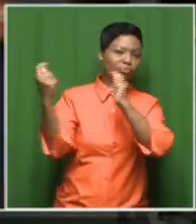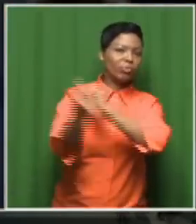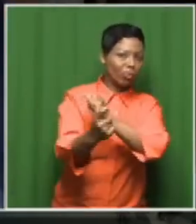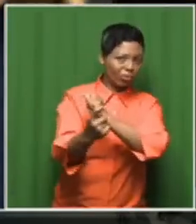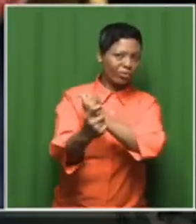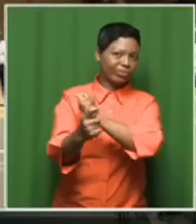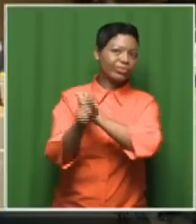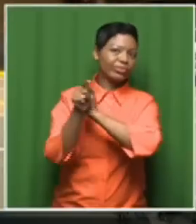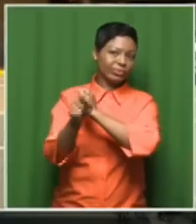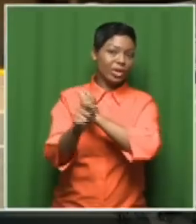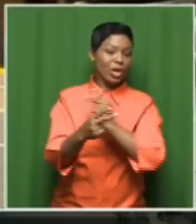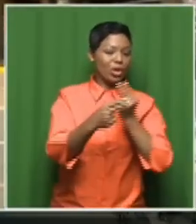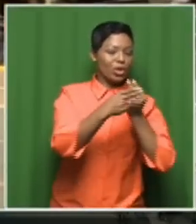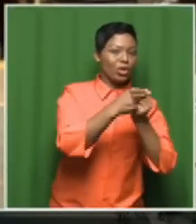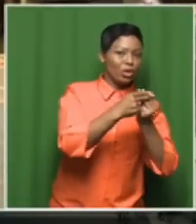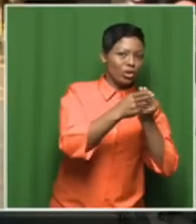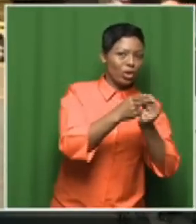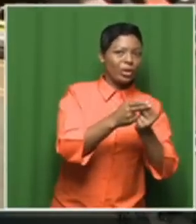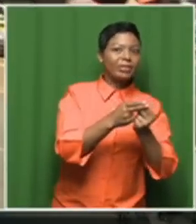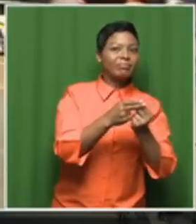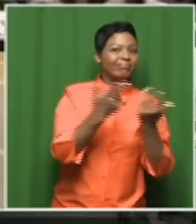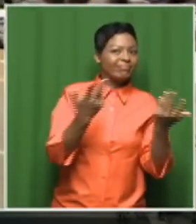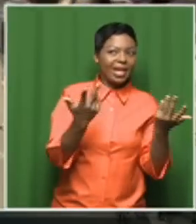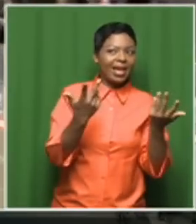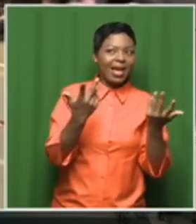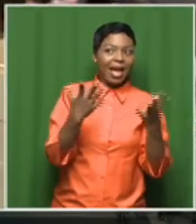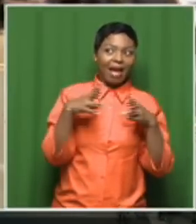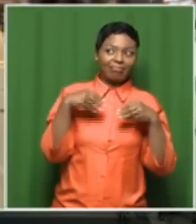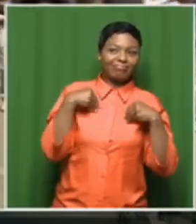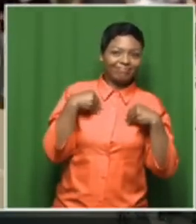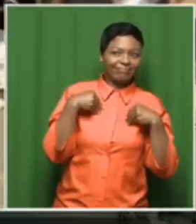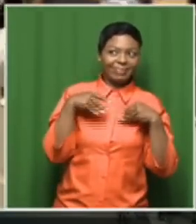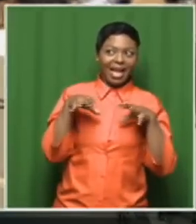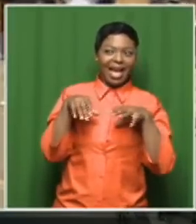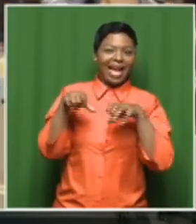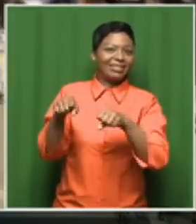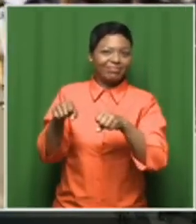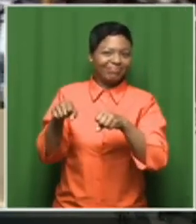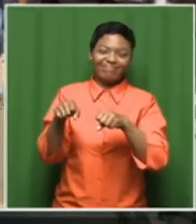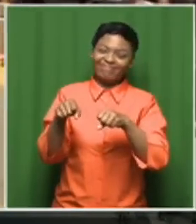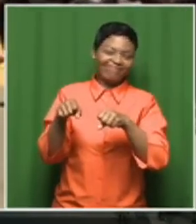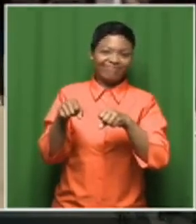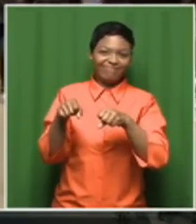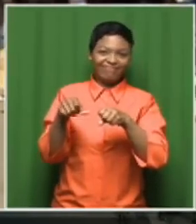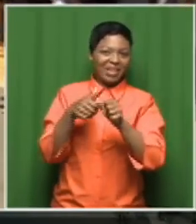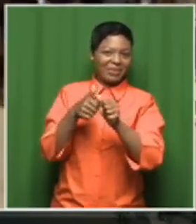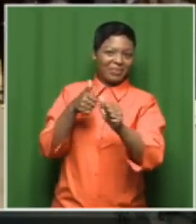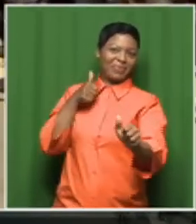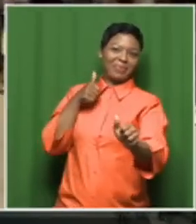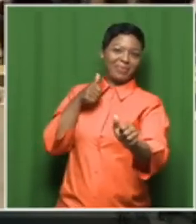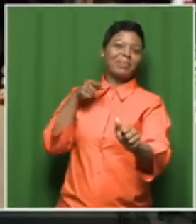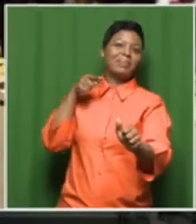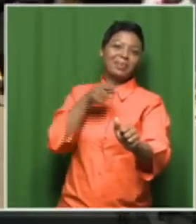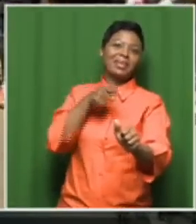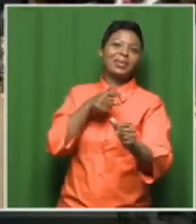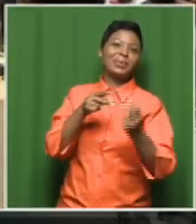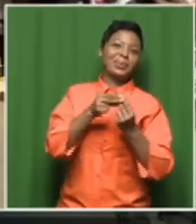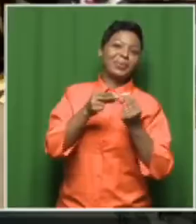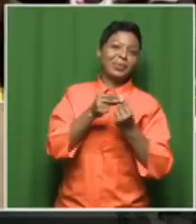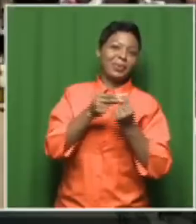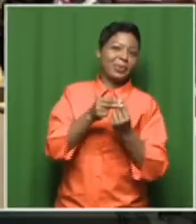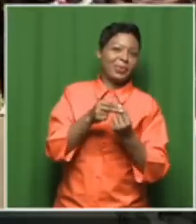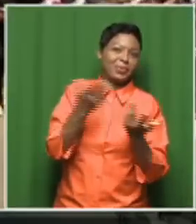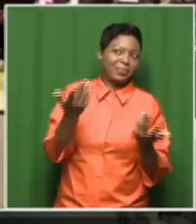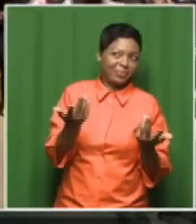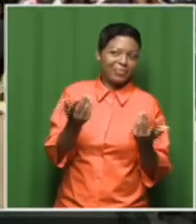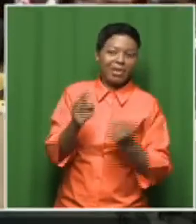unions, unfortunately, by and large, have not adapted to this. What we have seen, however, the beginnings, the small shoots, once again, because